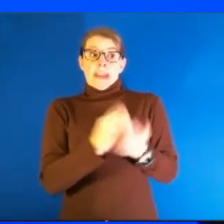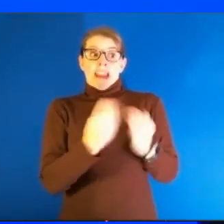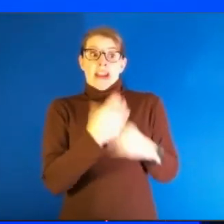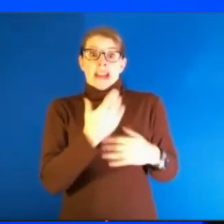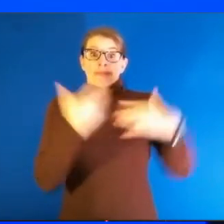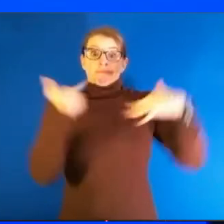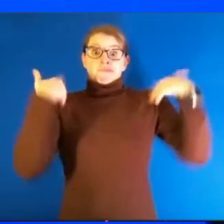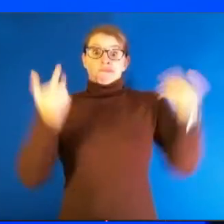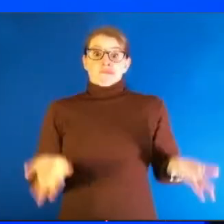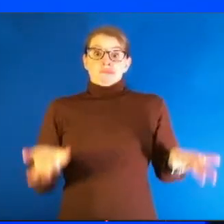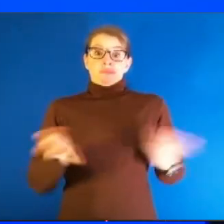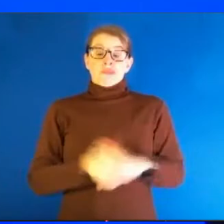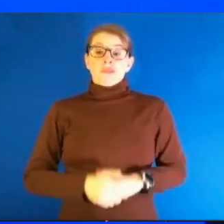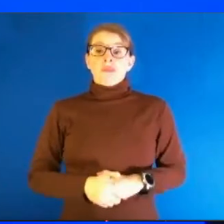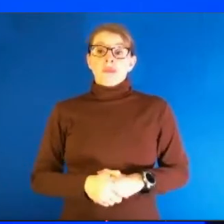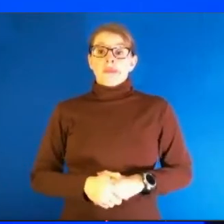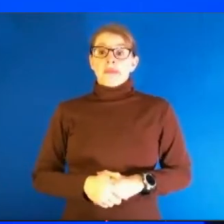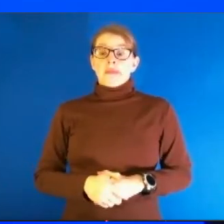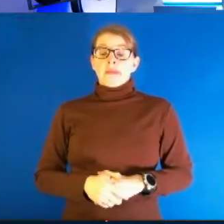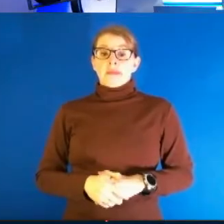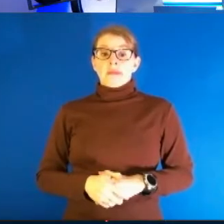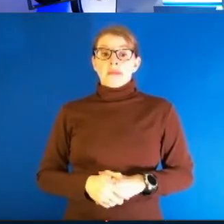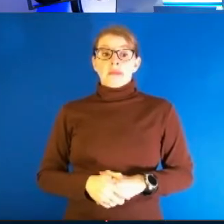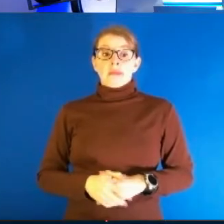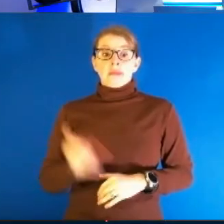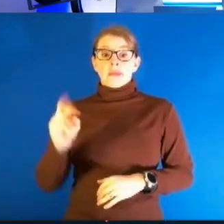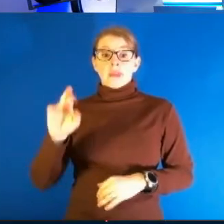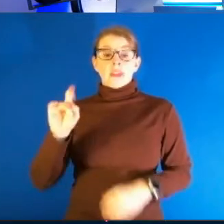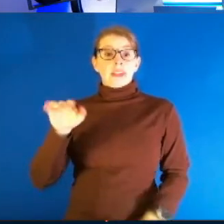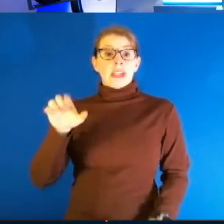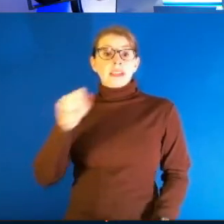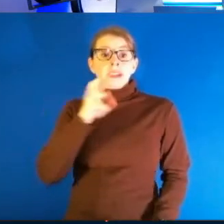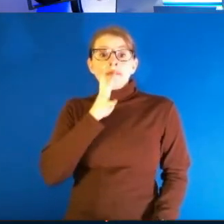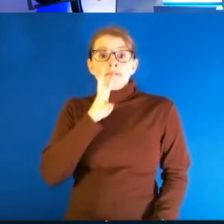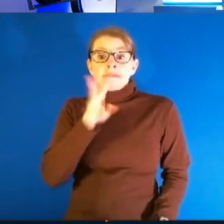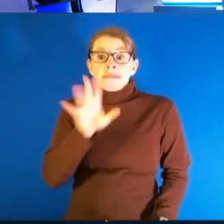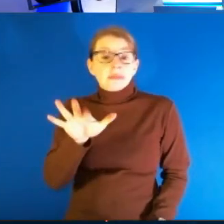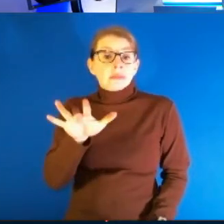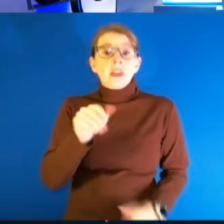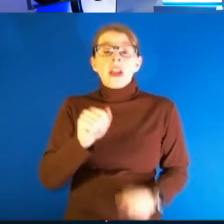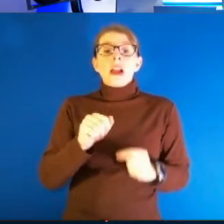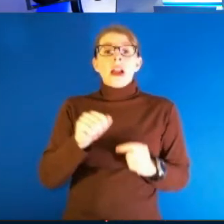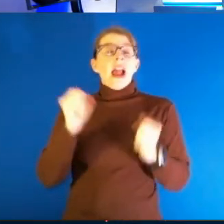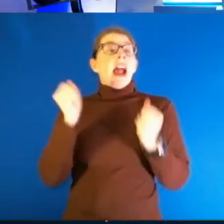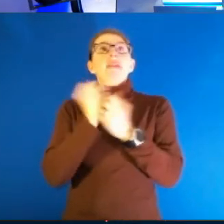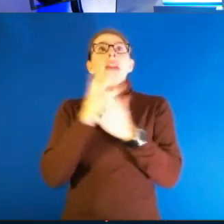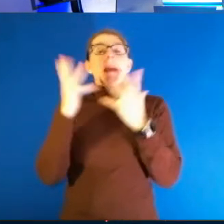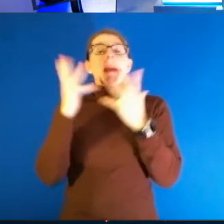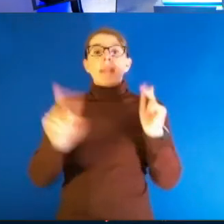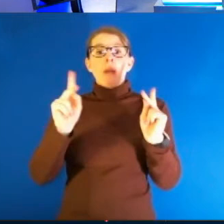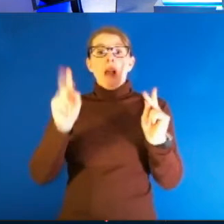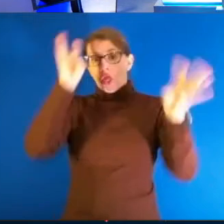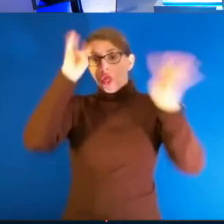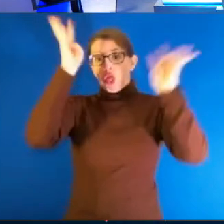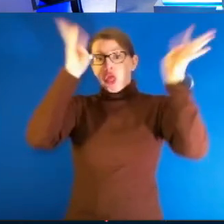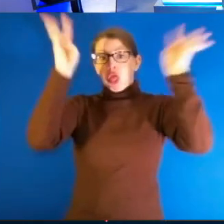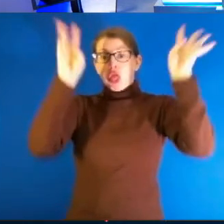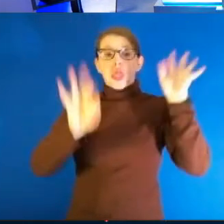understand. Yeah. Dr. Stites, are you talking? You're on mute. Yeah, just think of all the stuff you hear about now, all these things that people just make up and they put out